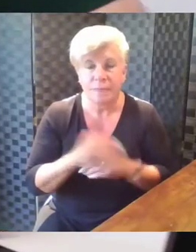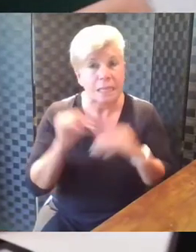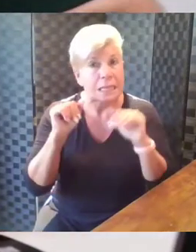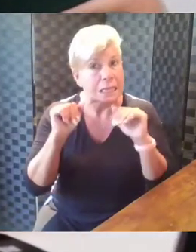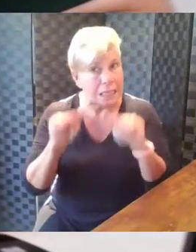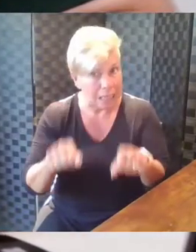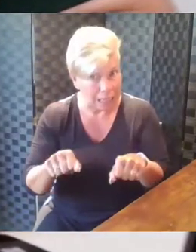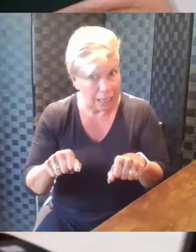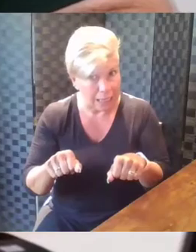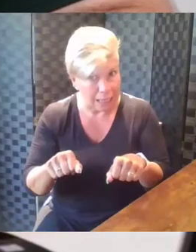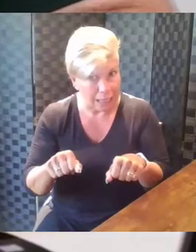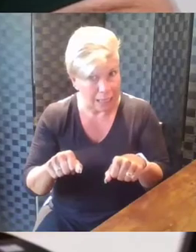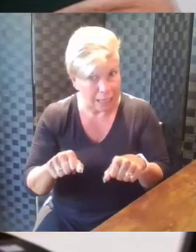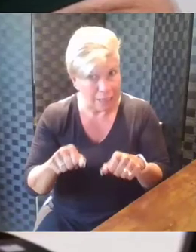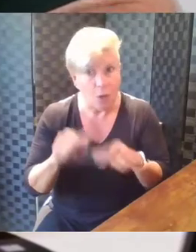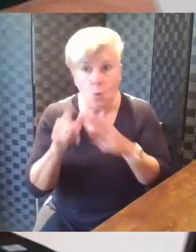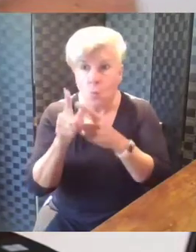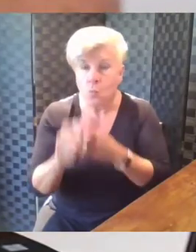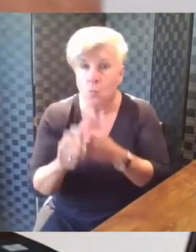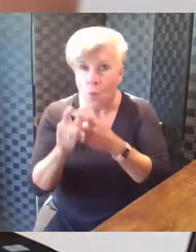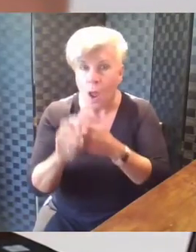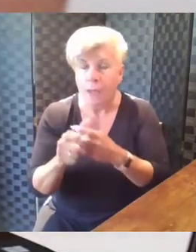can run.